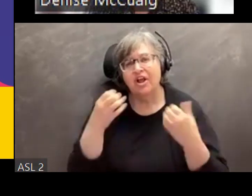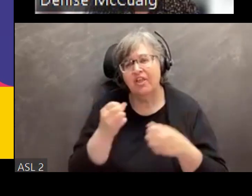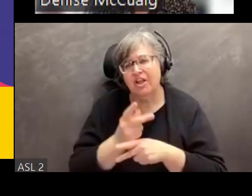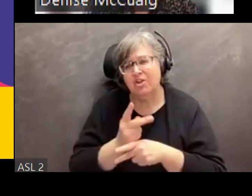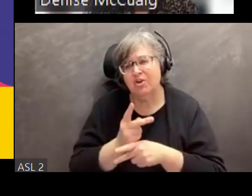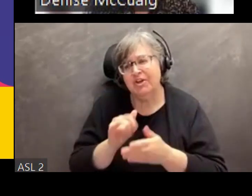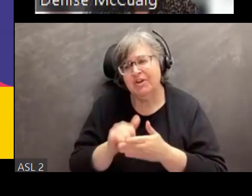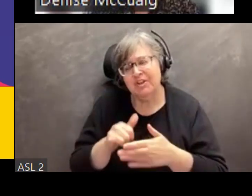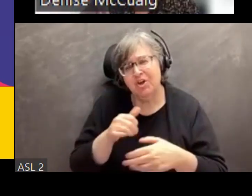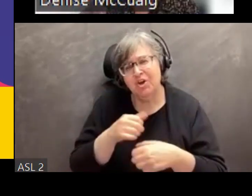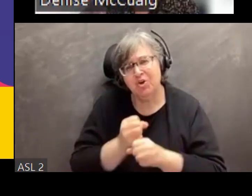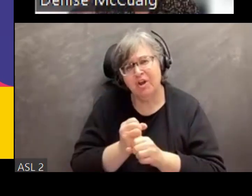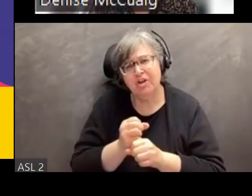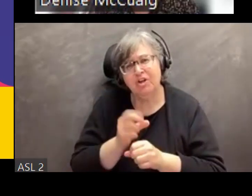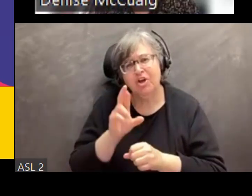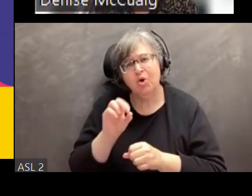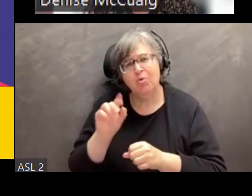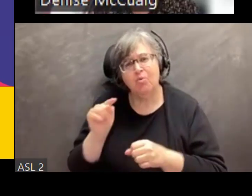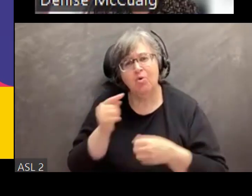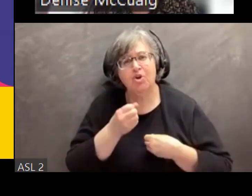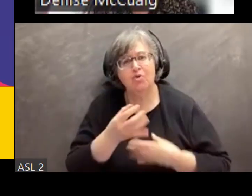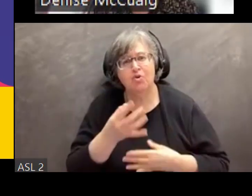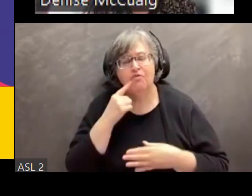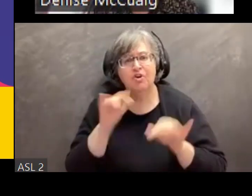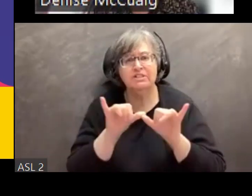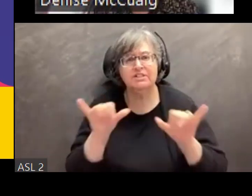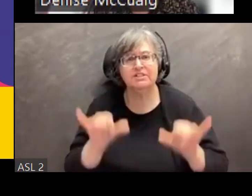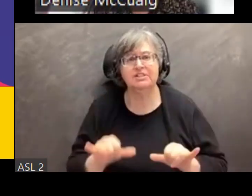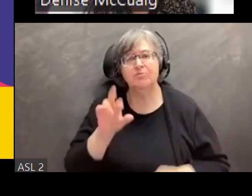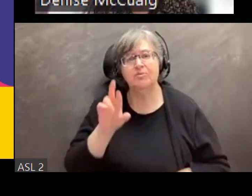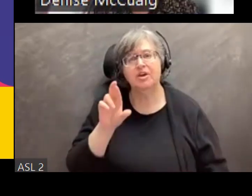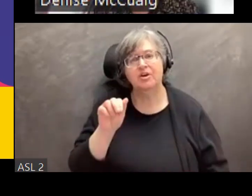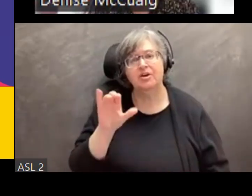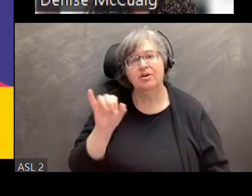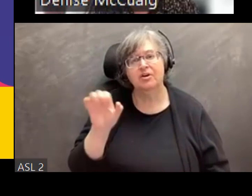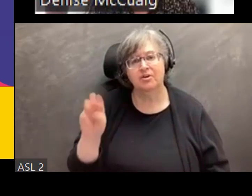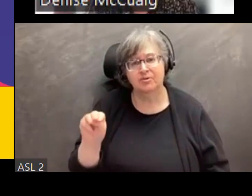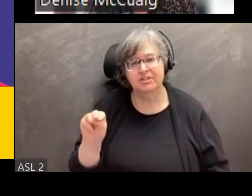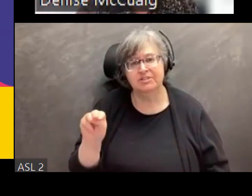of healthcare creating a root cause for systemic racism.